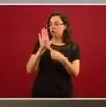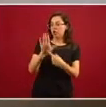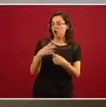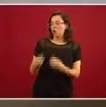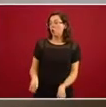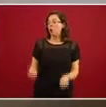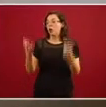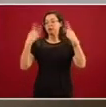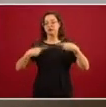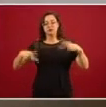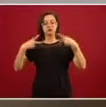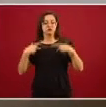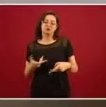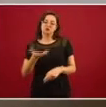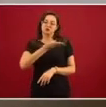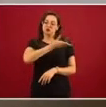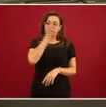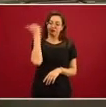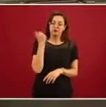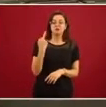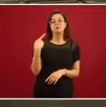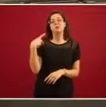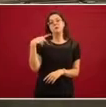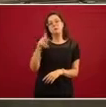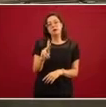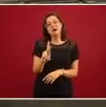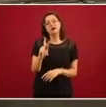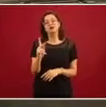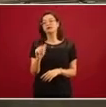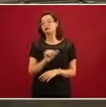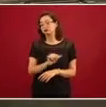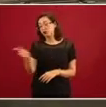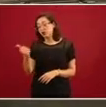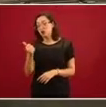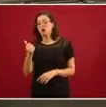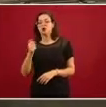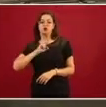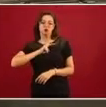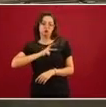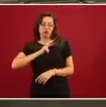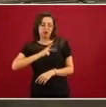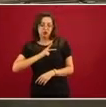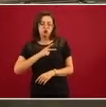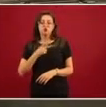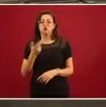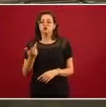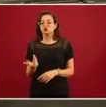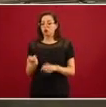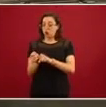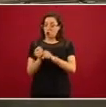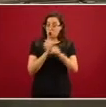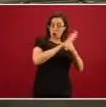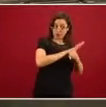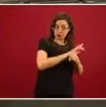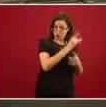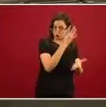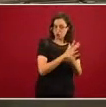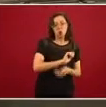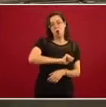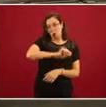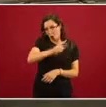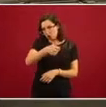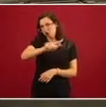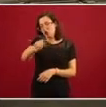of these cases is the normal percentage? We don't have clear data on that worldwide yet, but talking